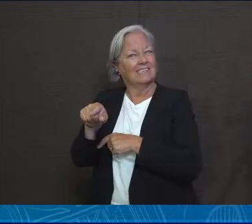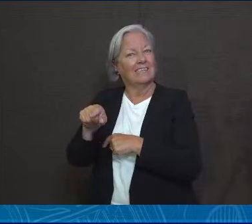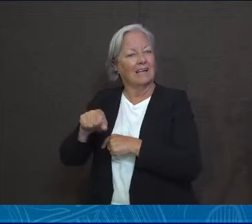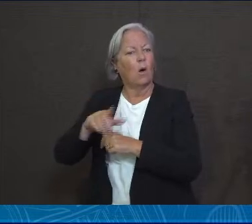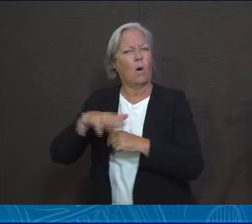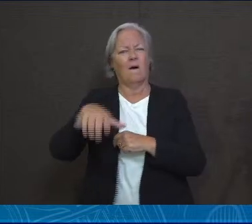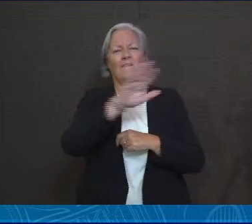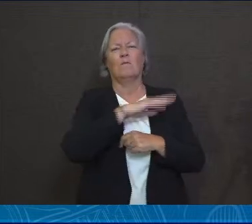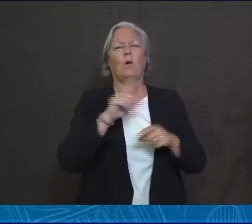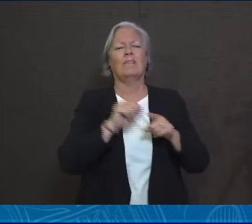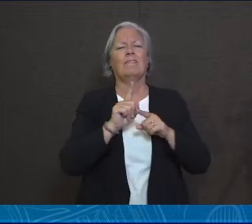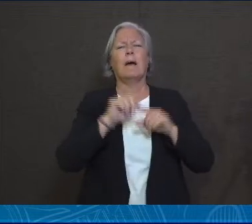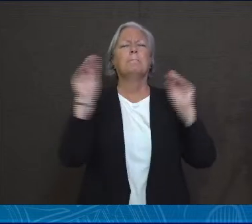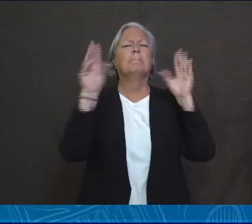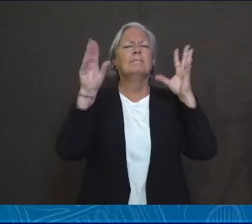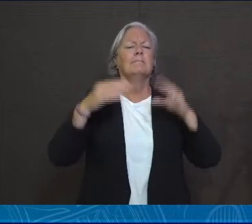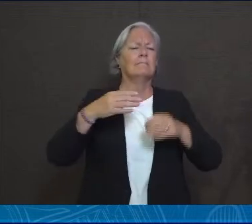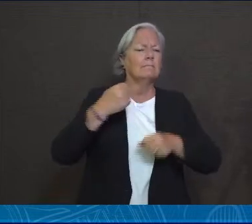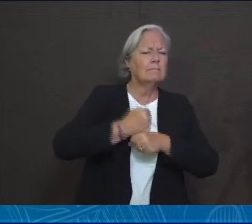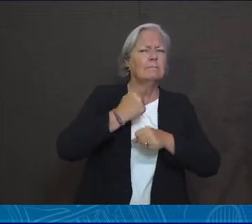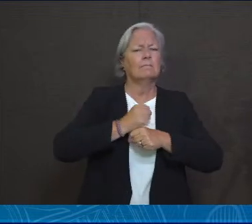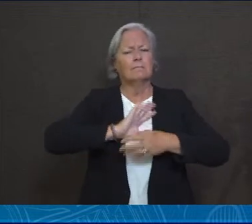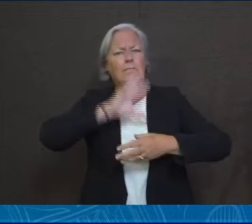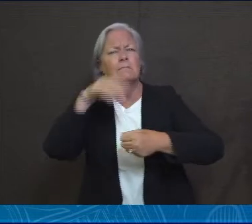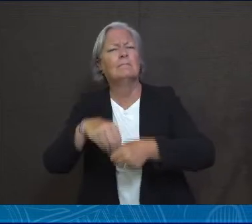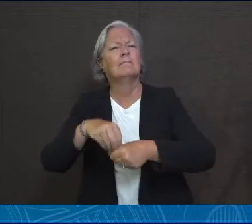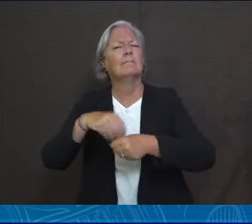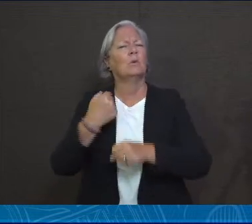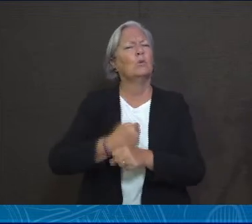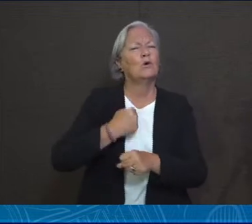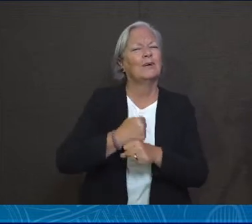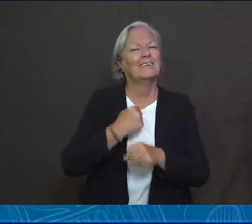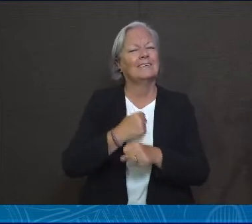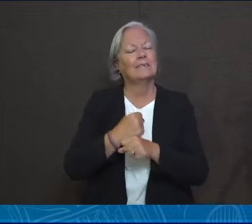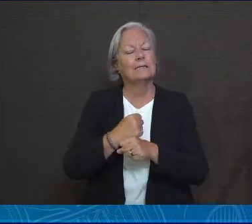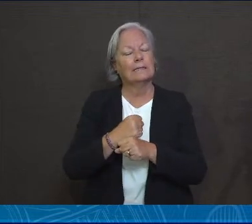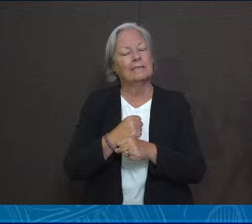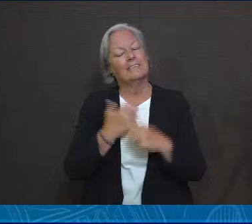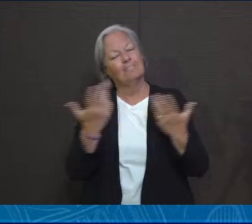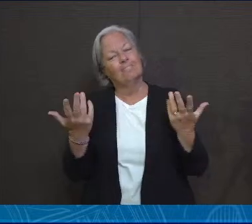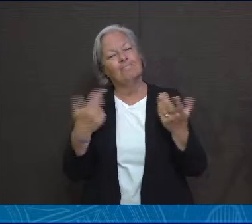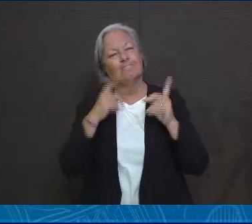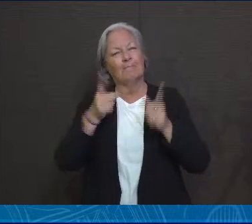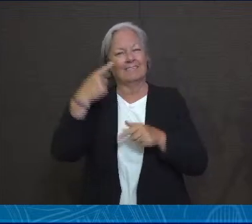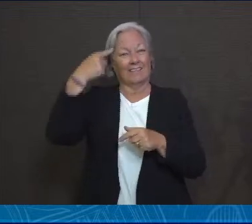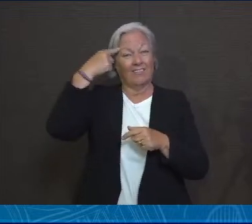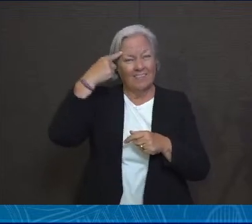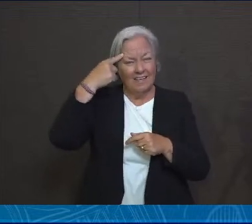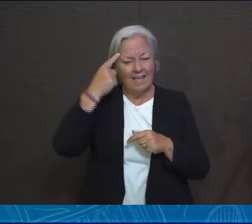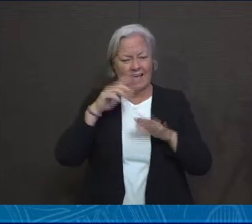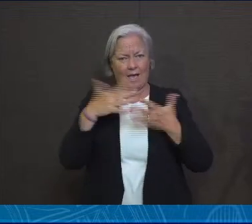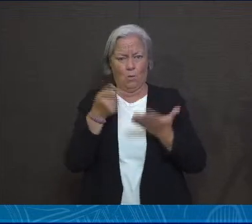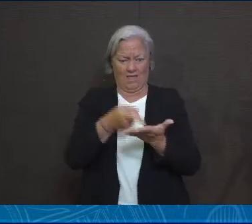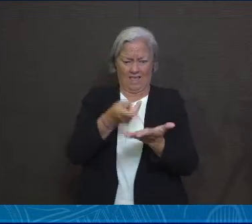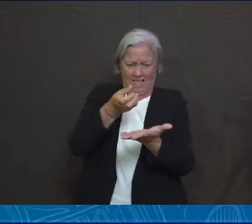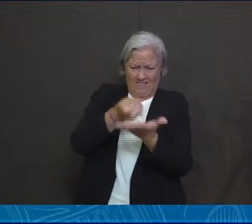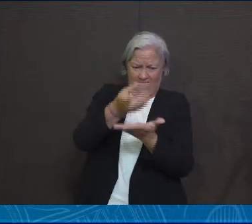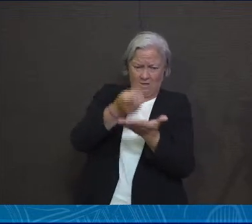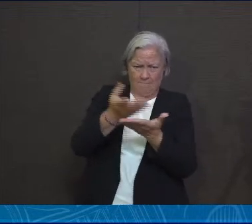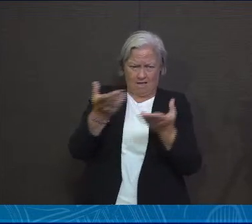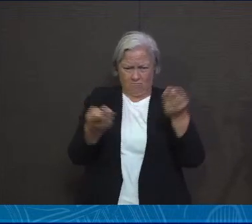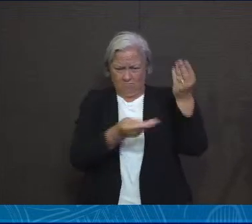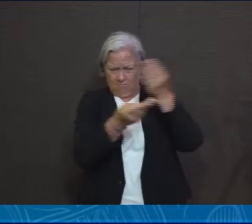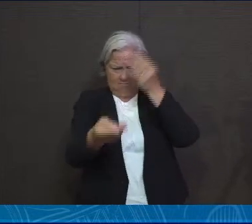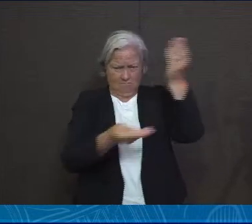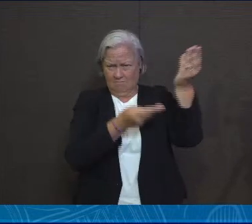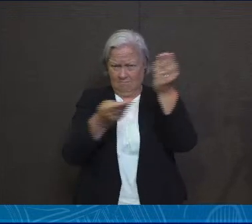effort. So I really think that we do need to think about how information is used, how it's disseminated, how